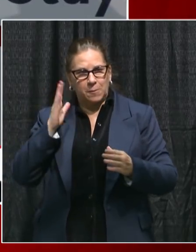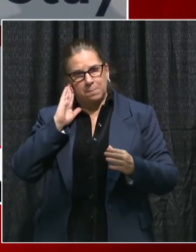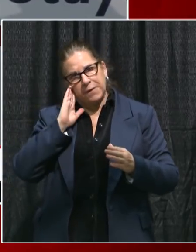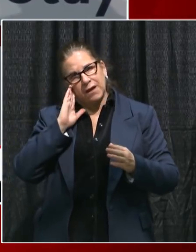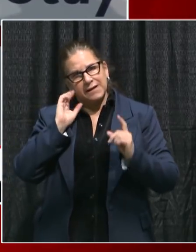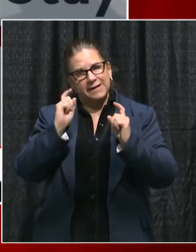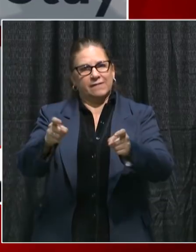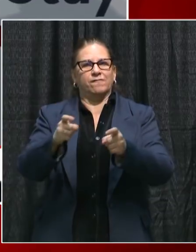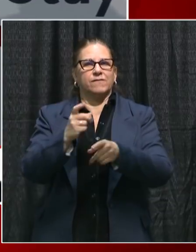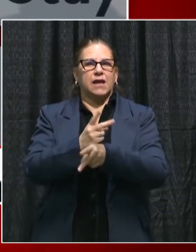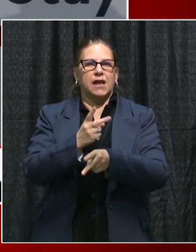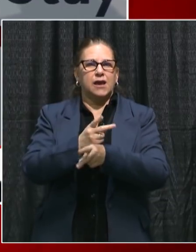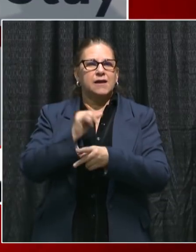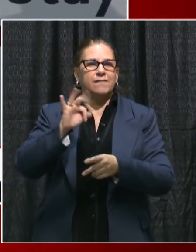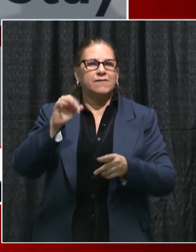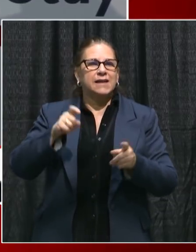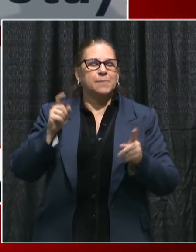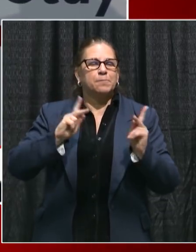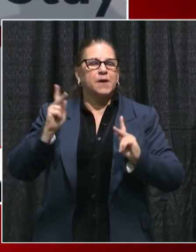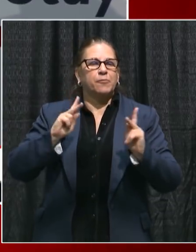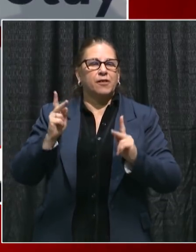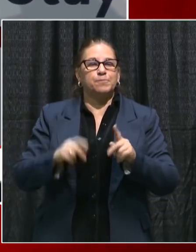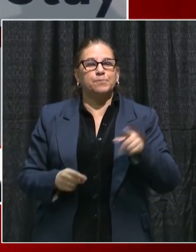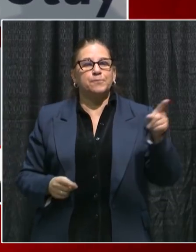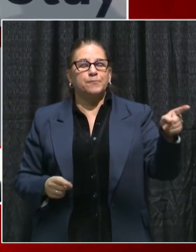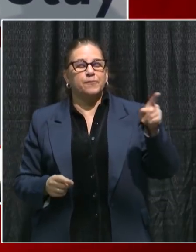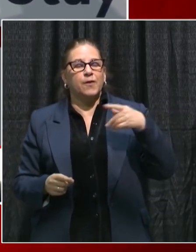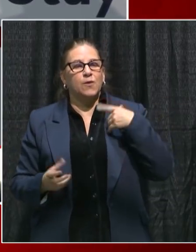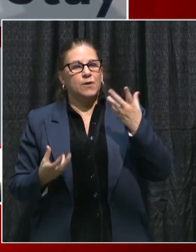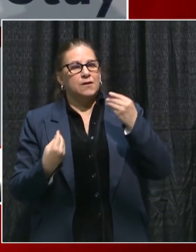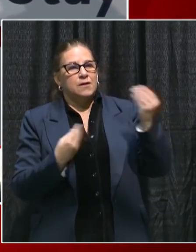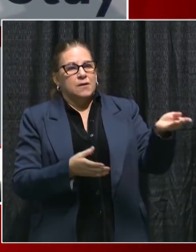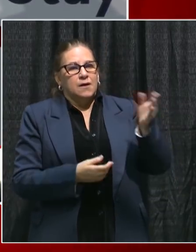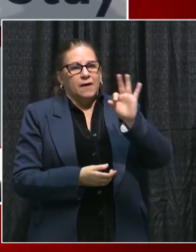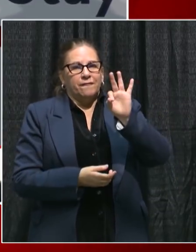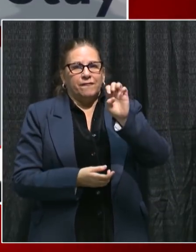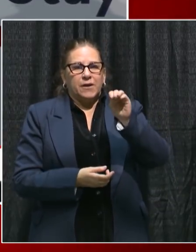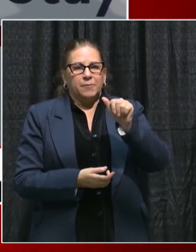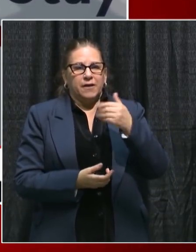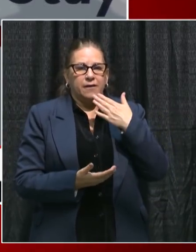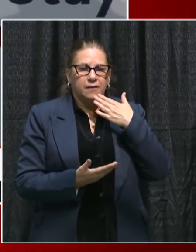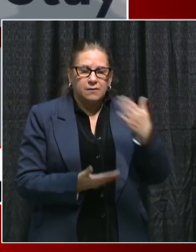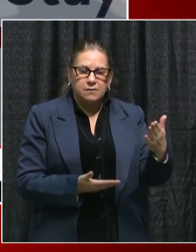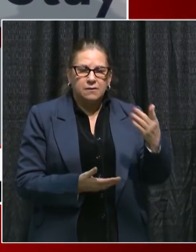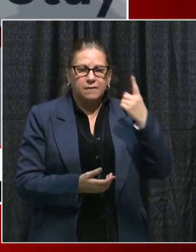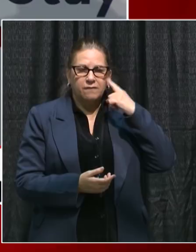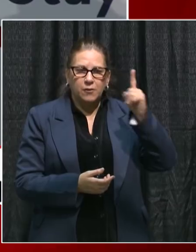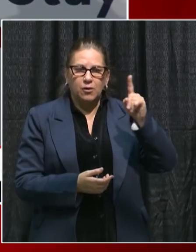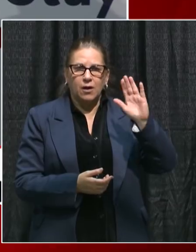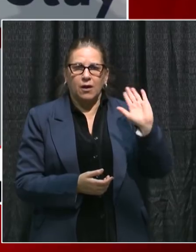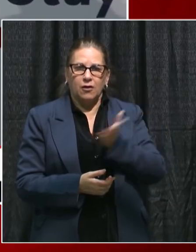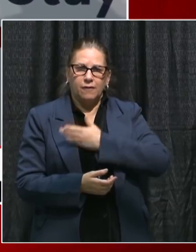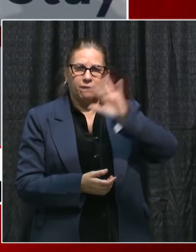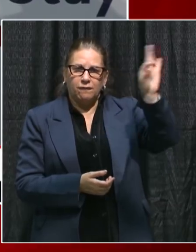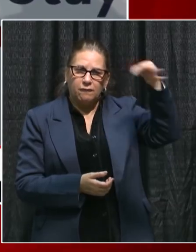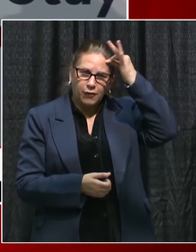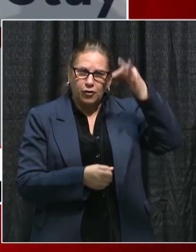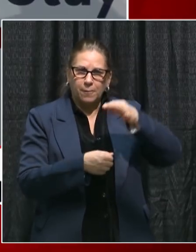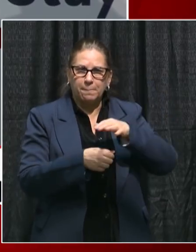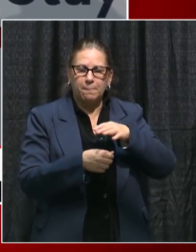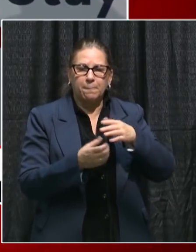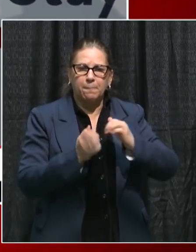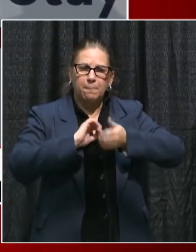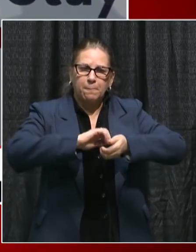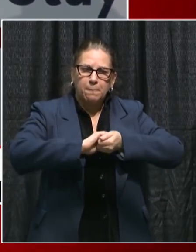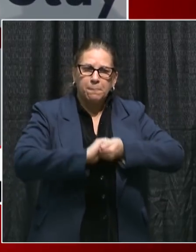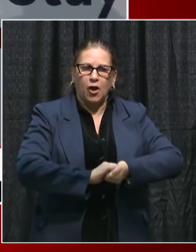of FEMA, I want to express our gratitude to our federal and local partners for their support as we work together to improve the safety and security of the